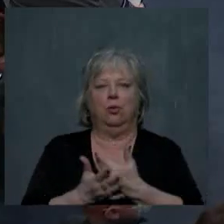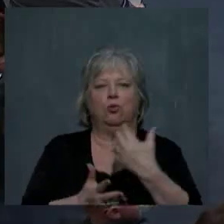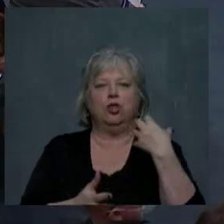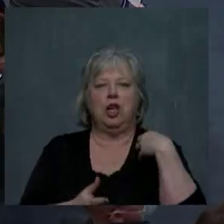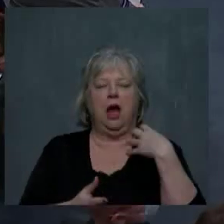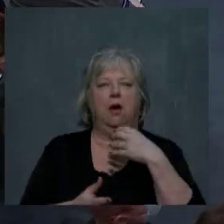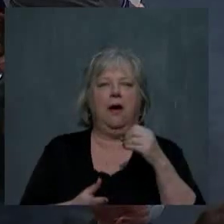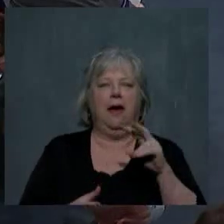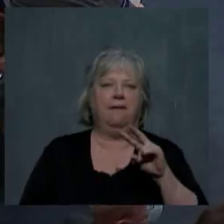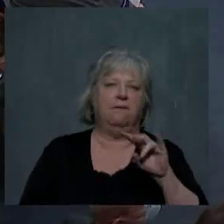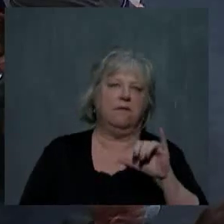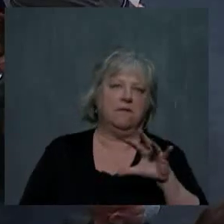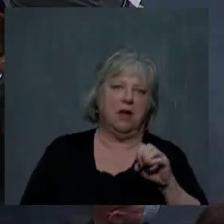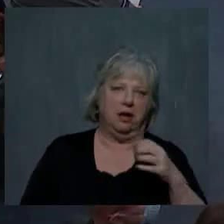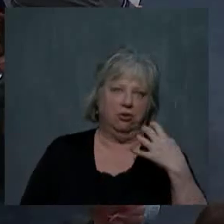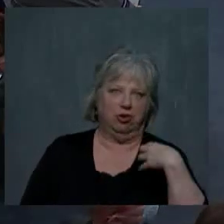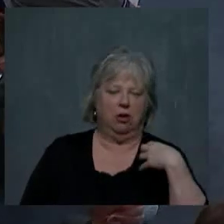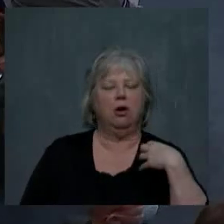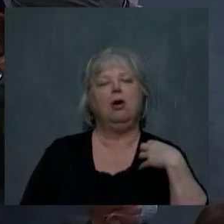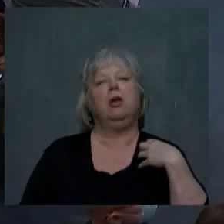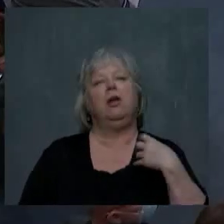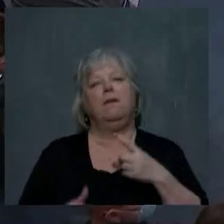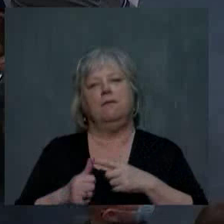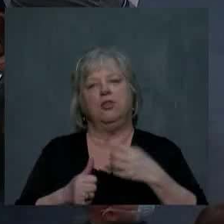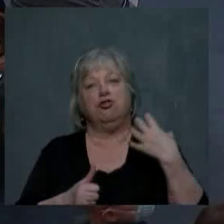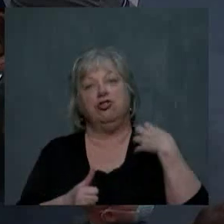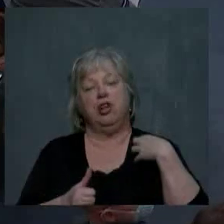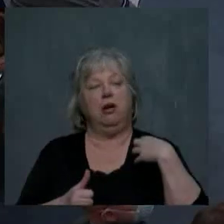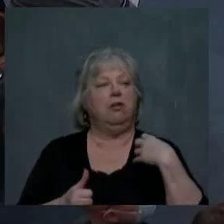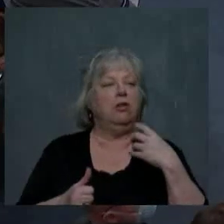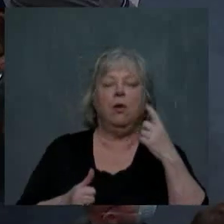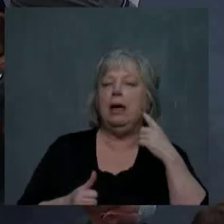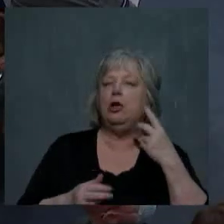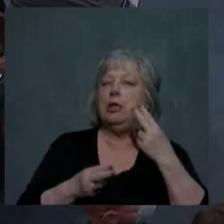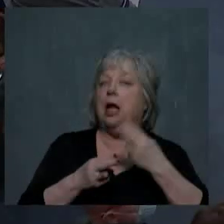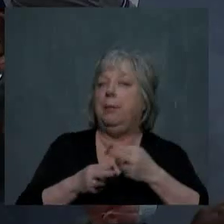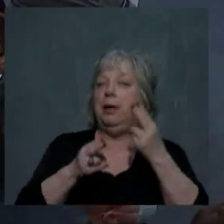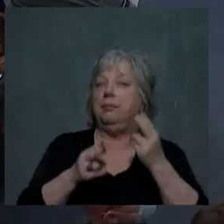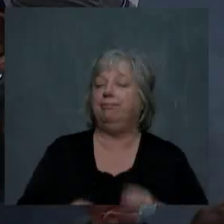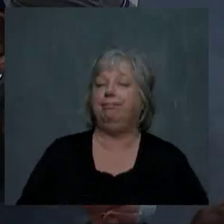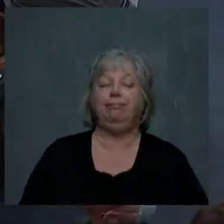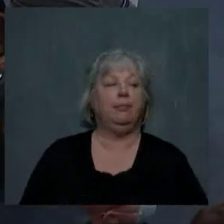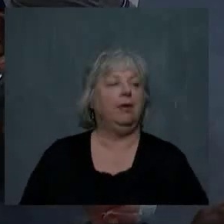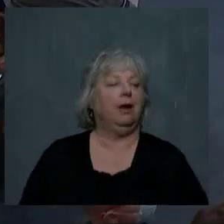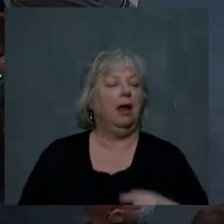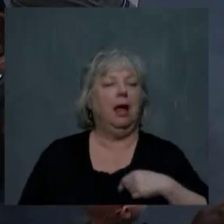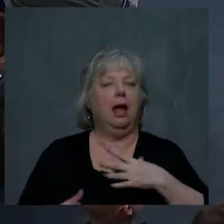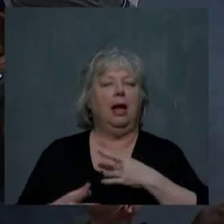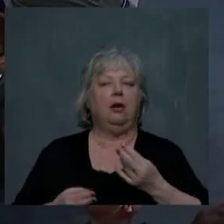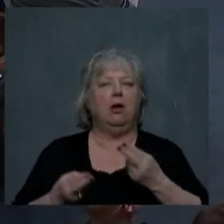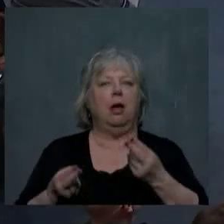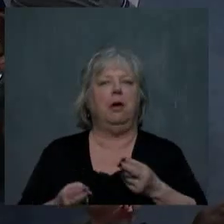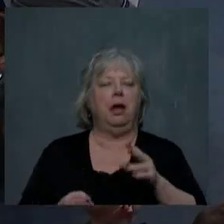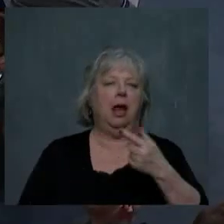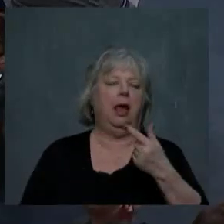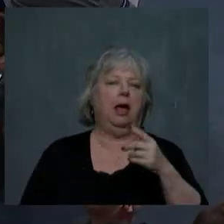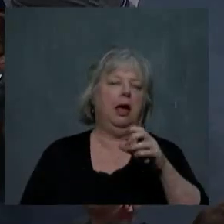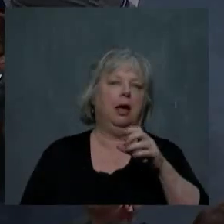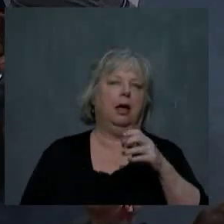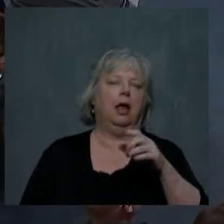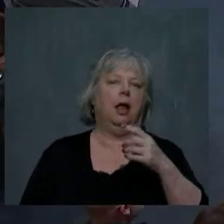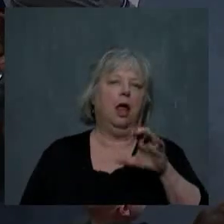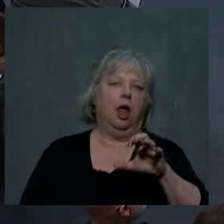chair. So we'll start with chair first. Do I hear any nominations? I'd like to nominate Craig Berry as